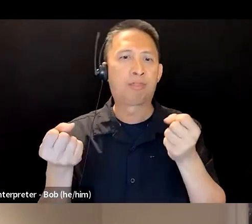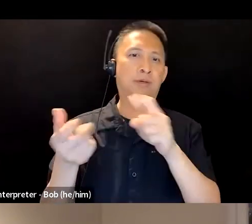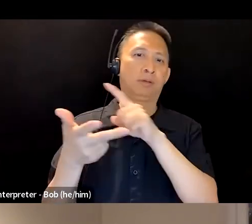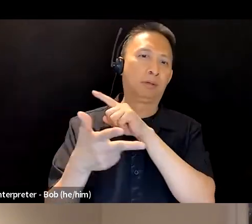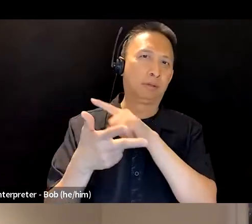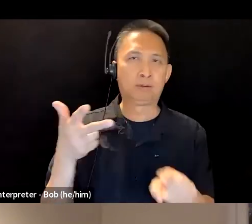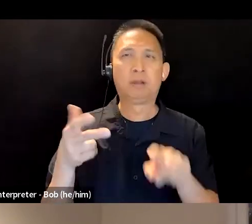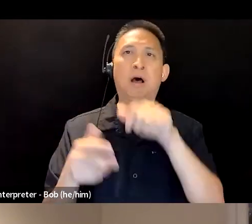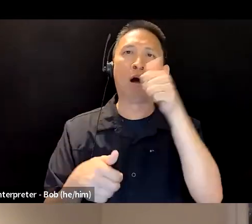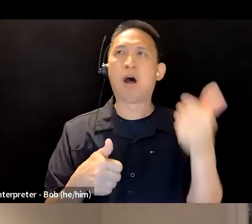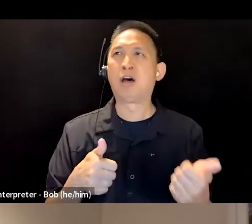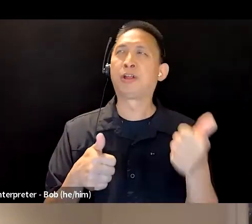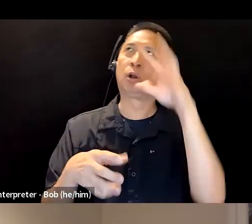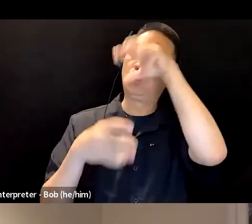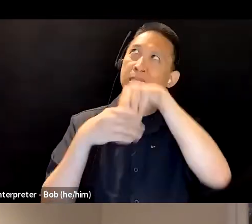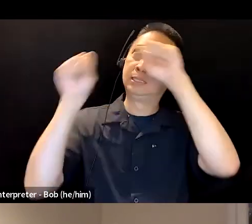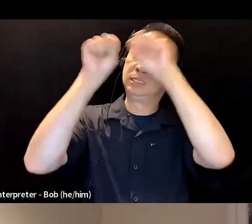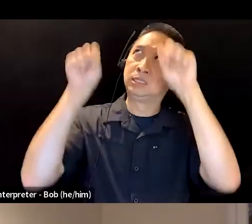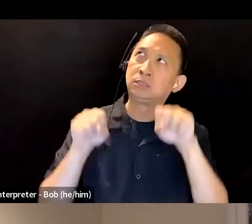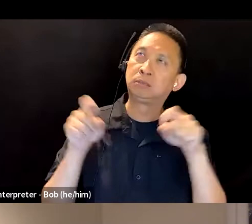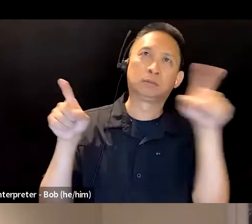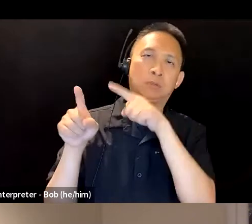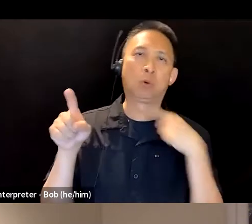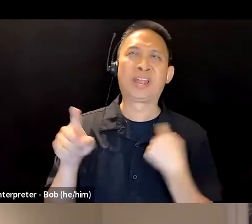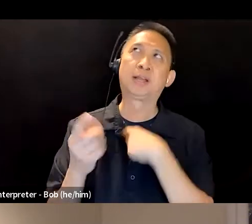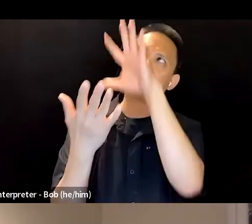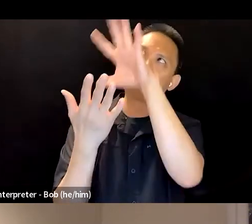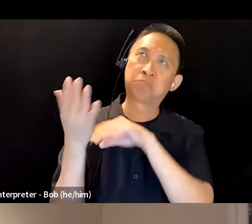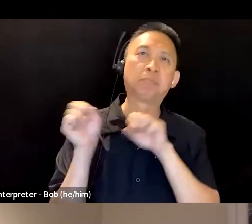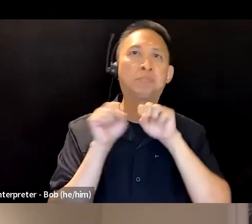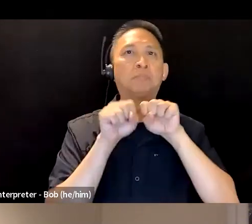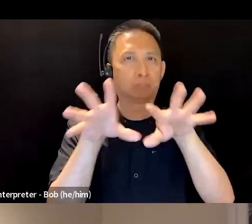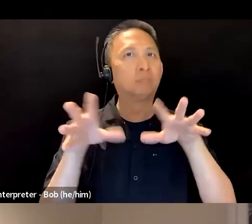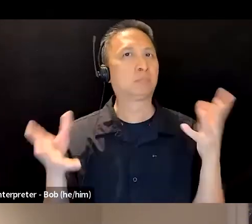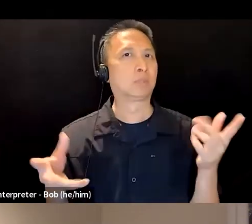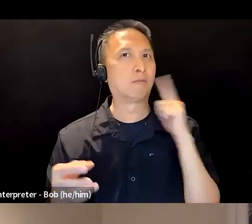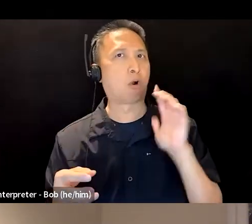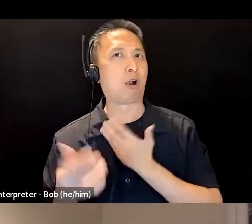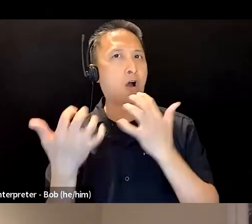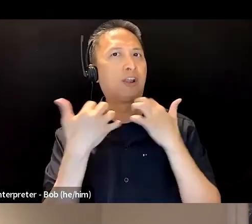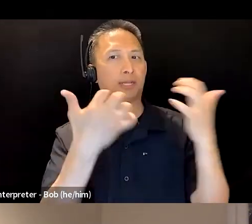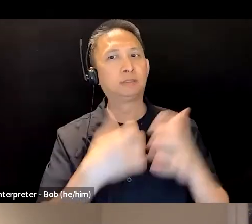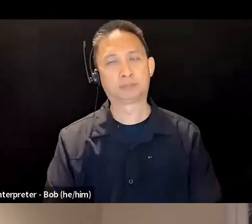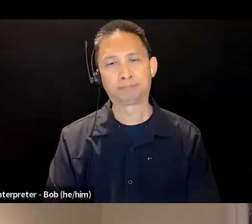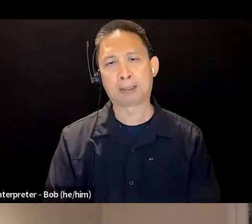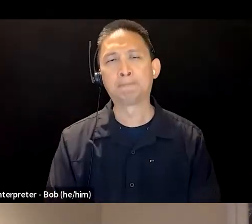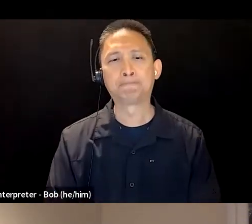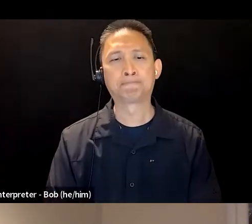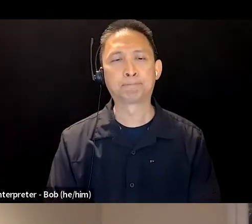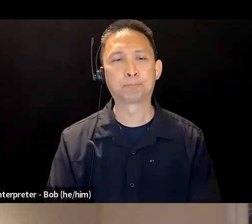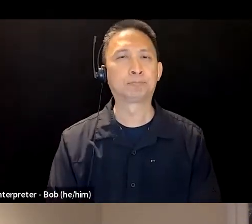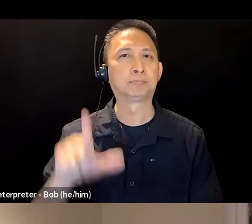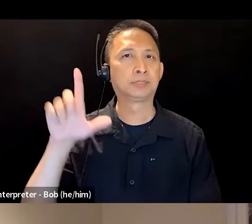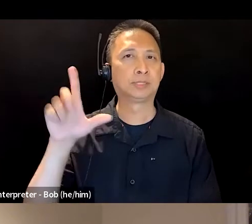years, the respect that it has come to have among audiences. So